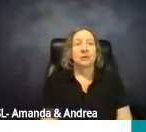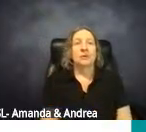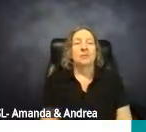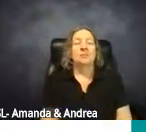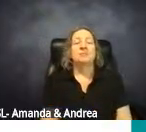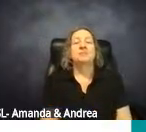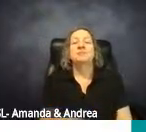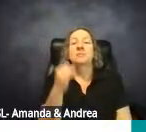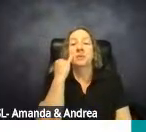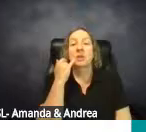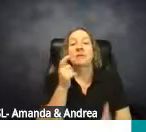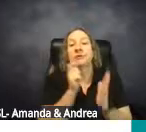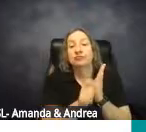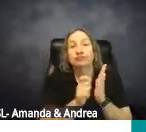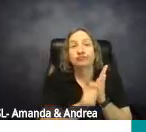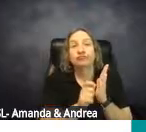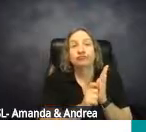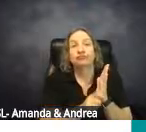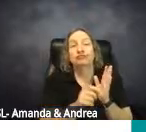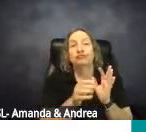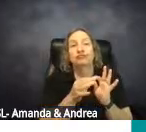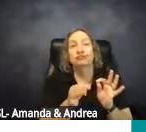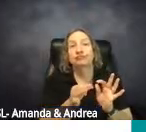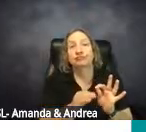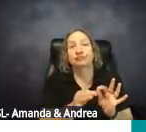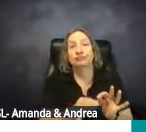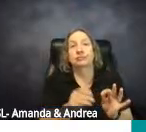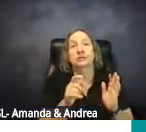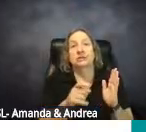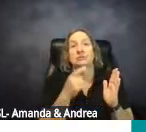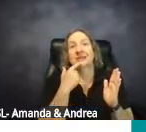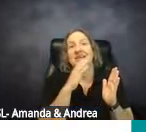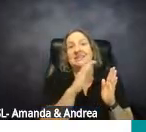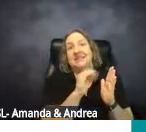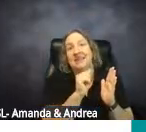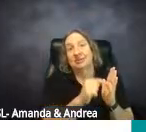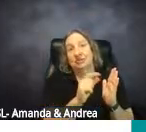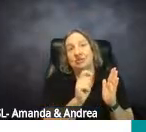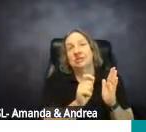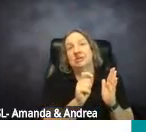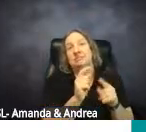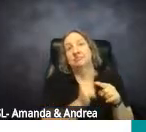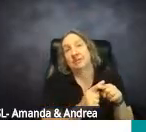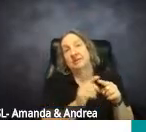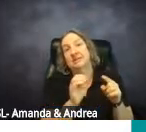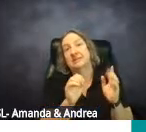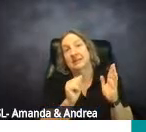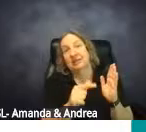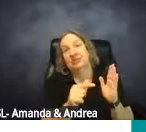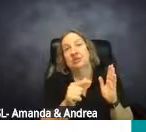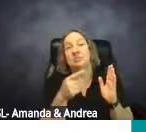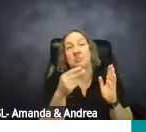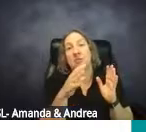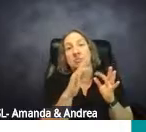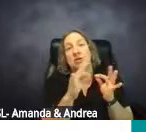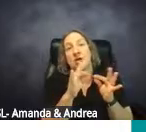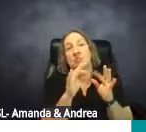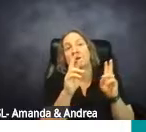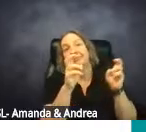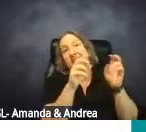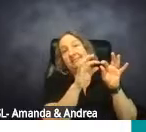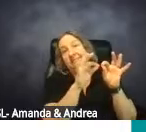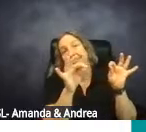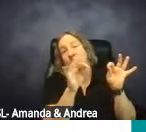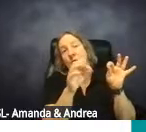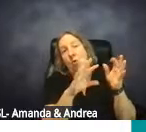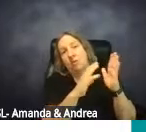Written comments need to explicitly say CAG and EAG public comment in the subject line or in the body